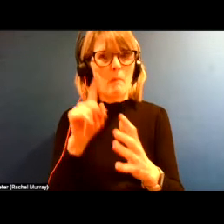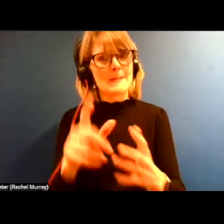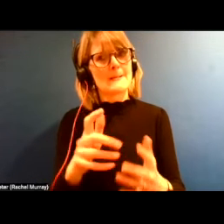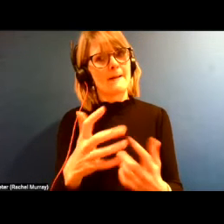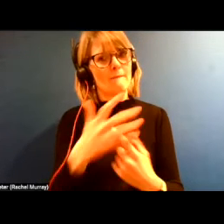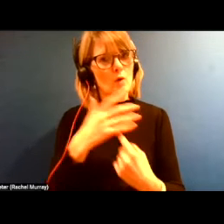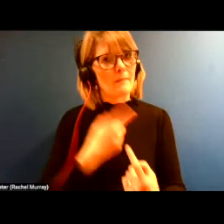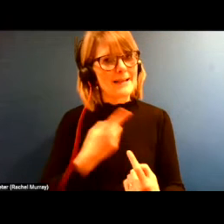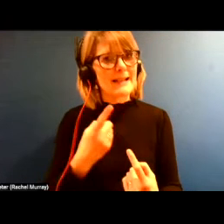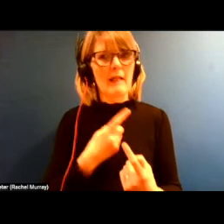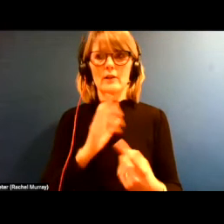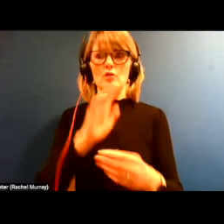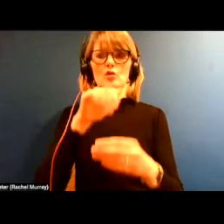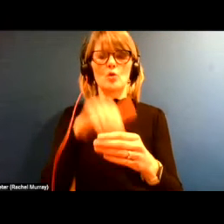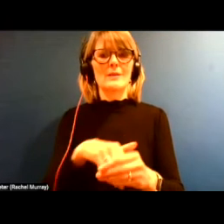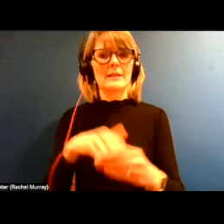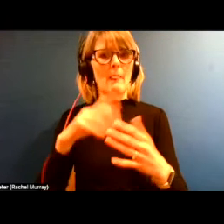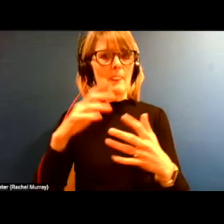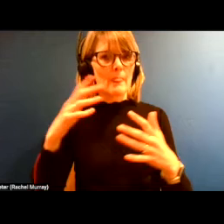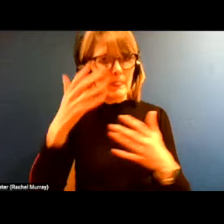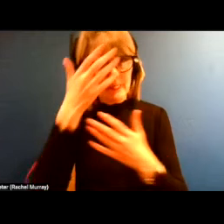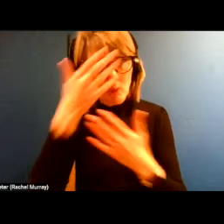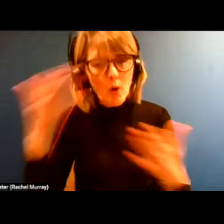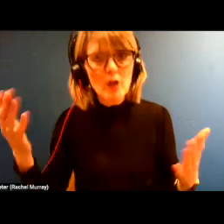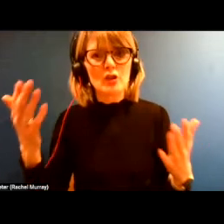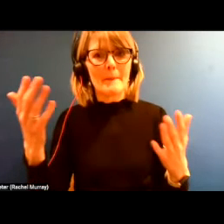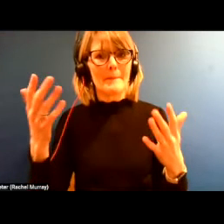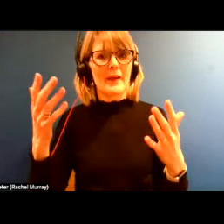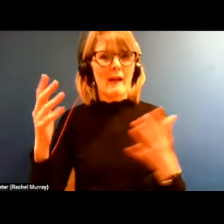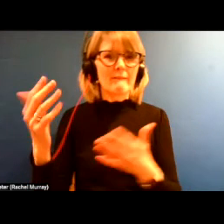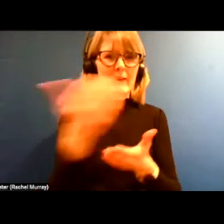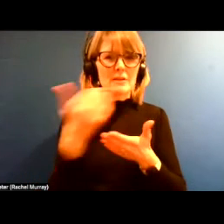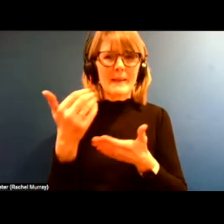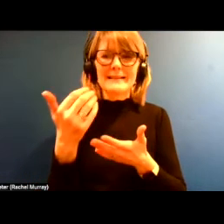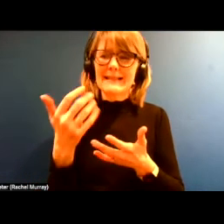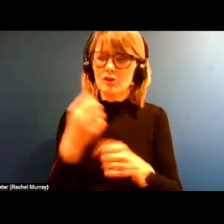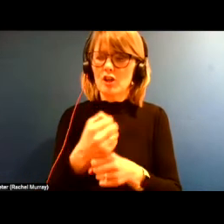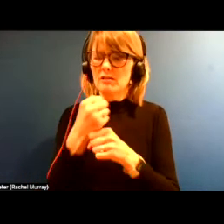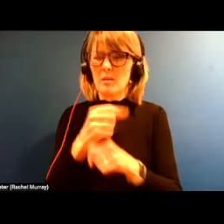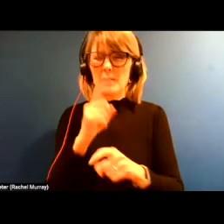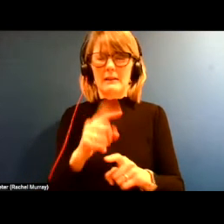practices of the charismatic church, despite finding them loud and unpredictable.